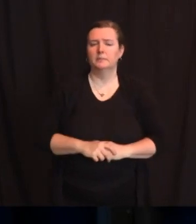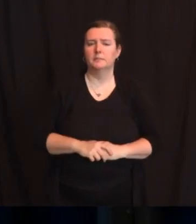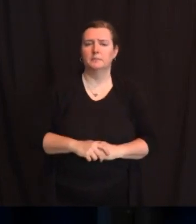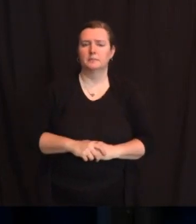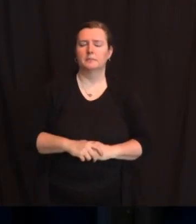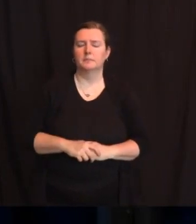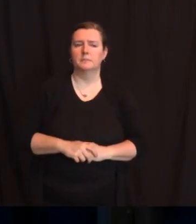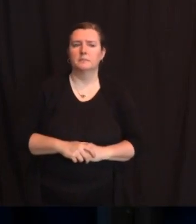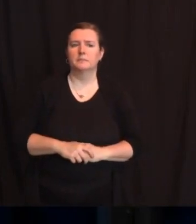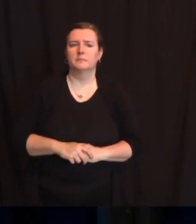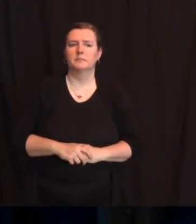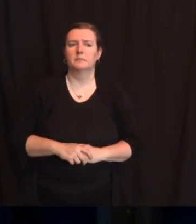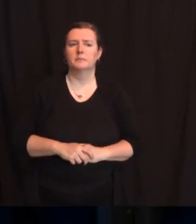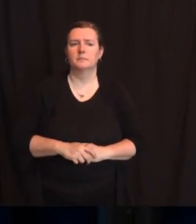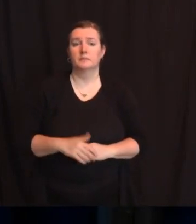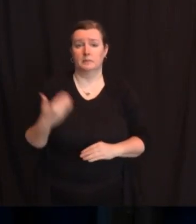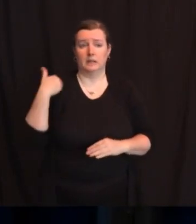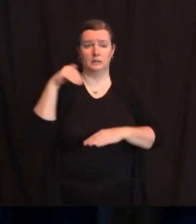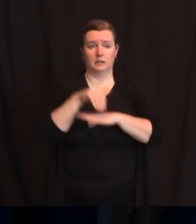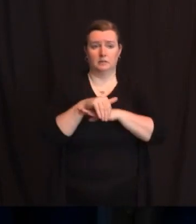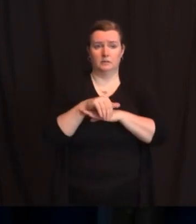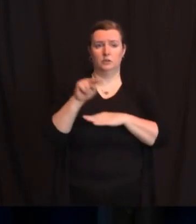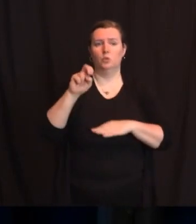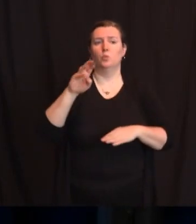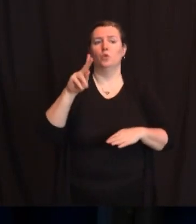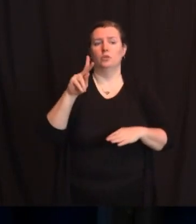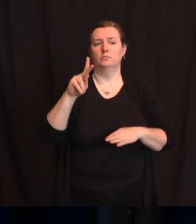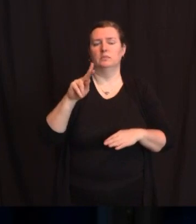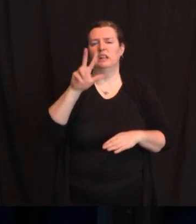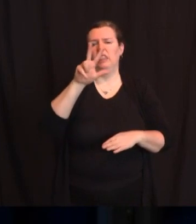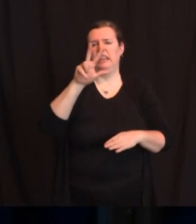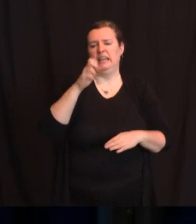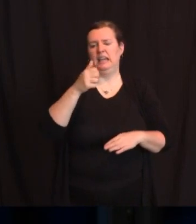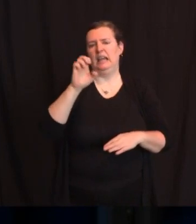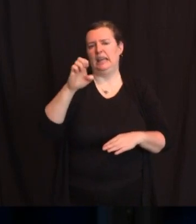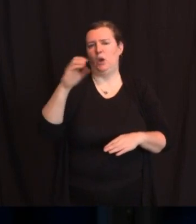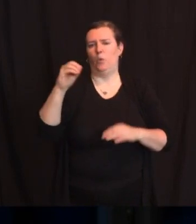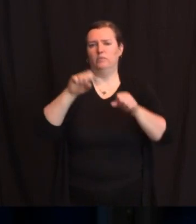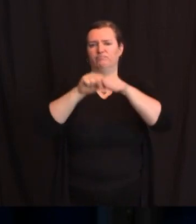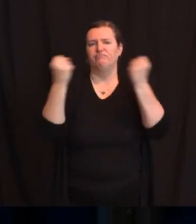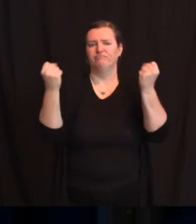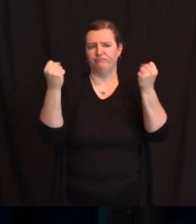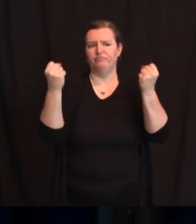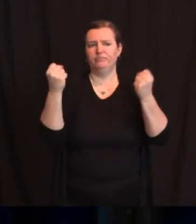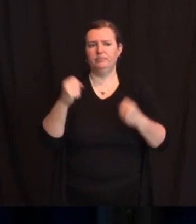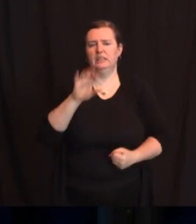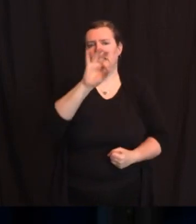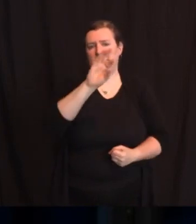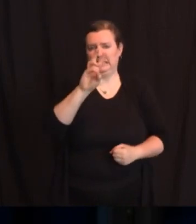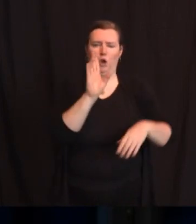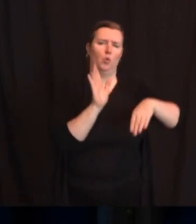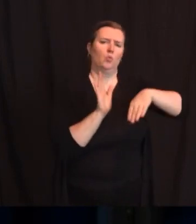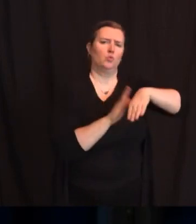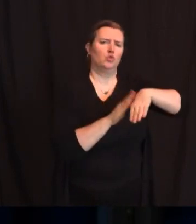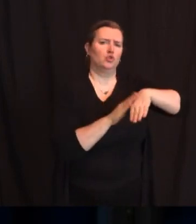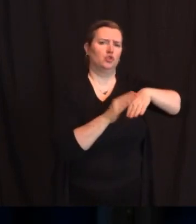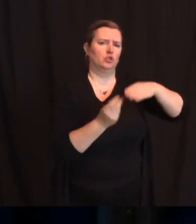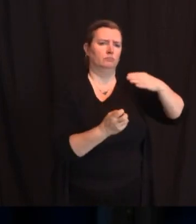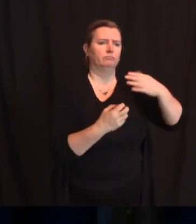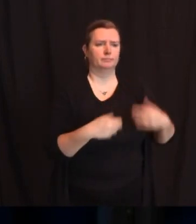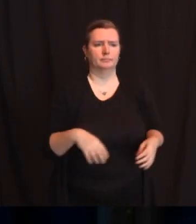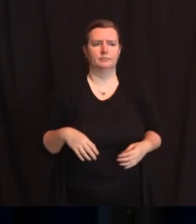Newark issued 3 EO violations and gave 96 warnings. In Chester, a store owner was cited for having